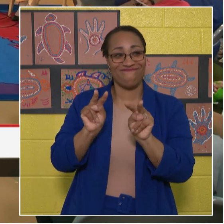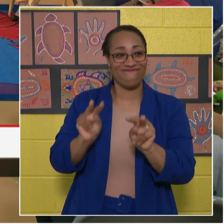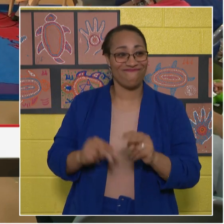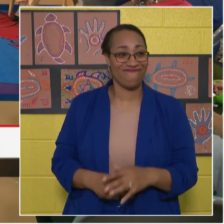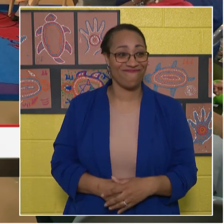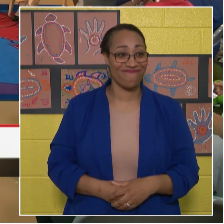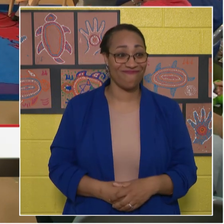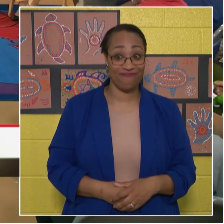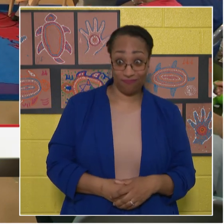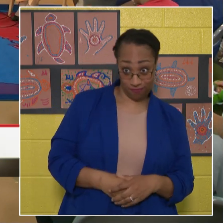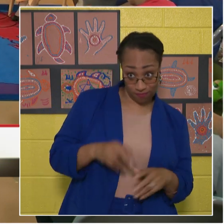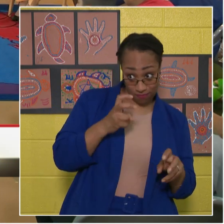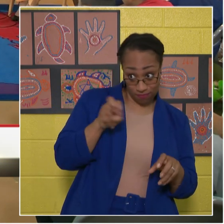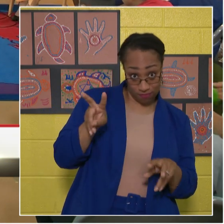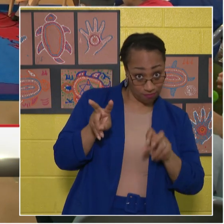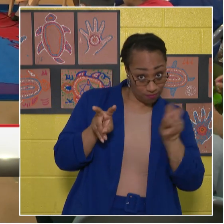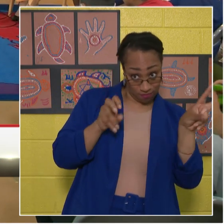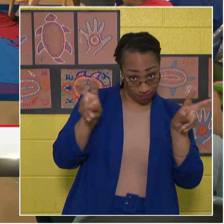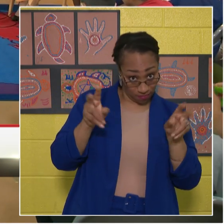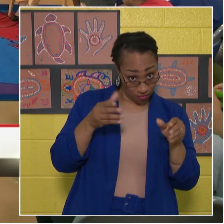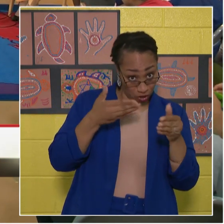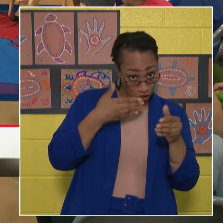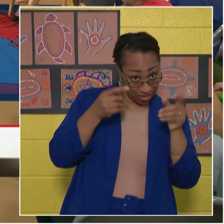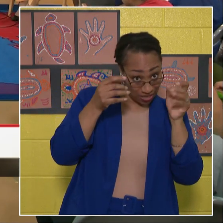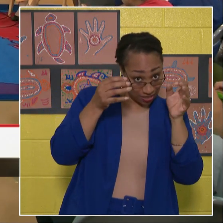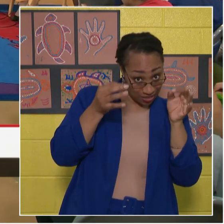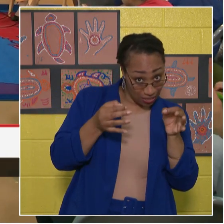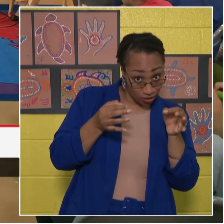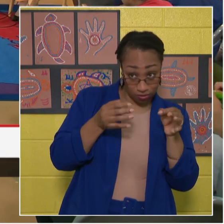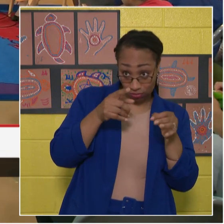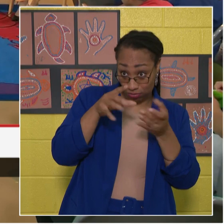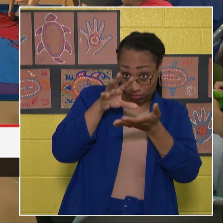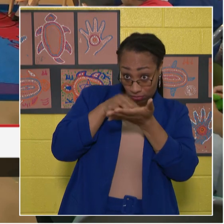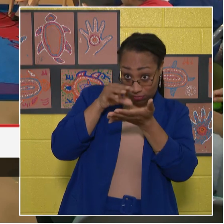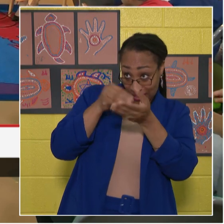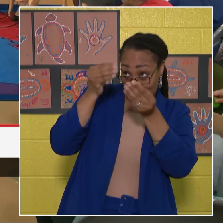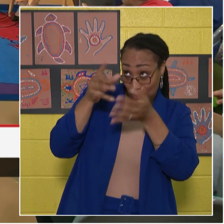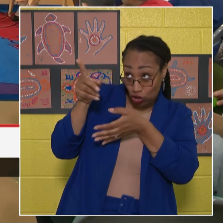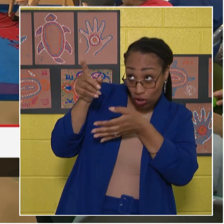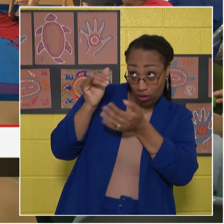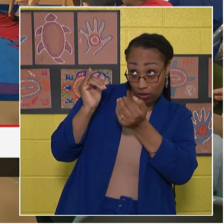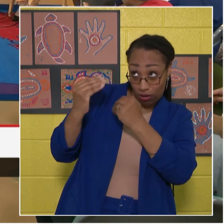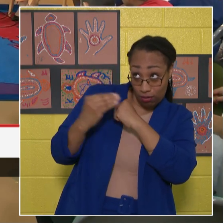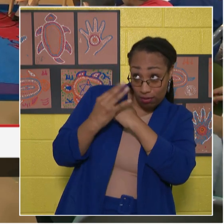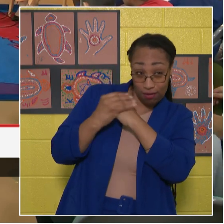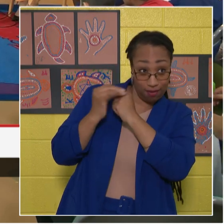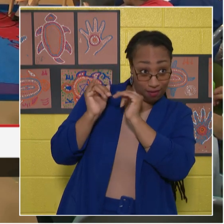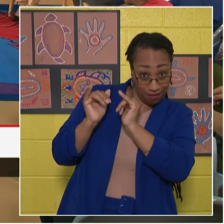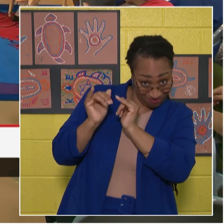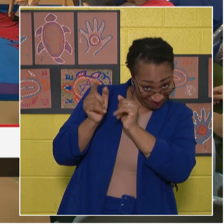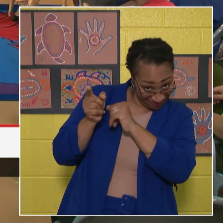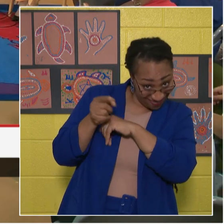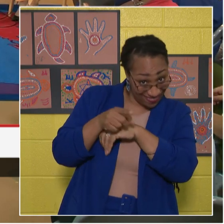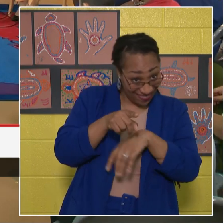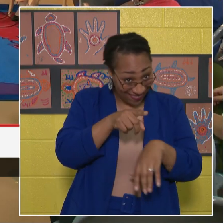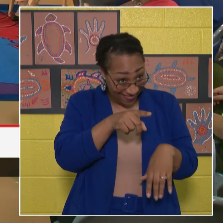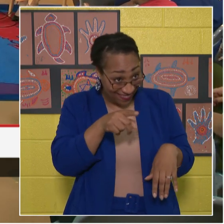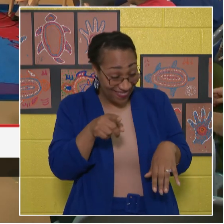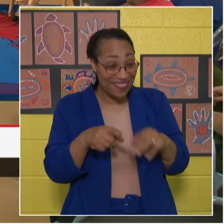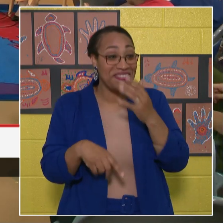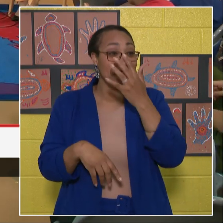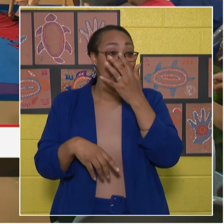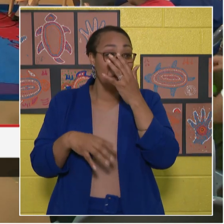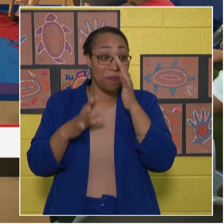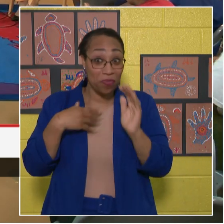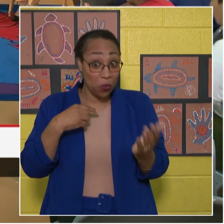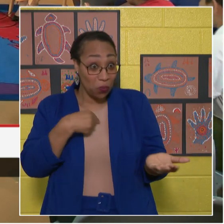Listening to your teachers and your folks at home. And then I'll see you at graduation soon.